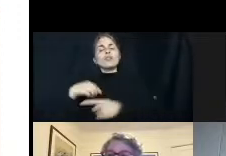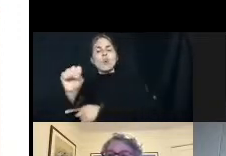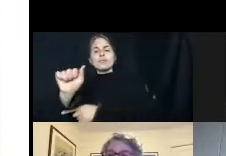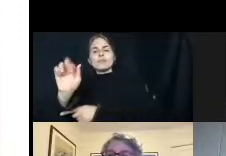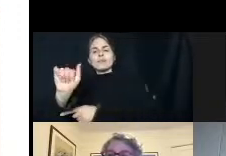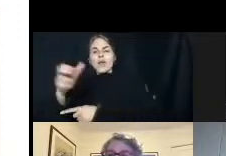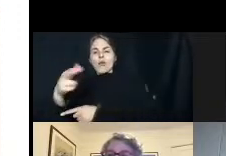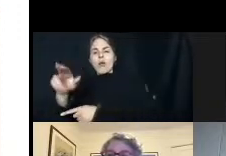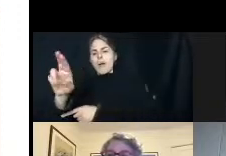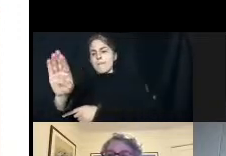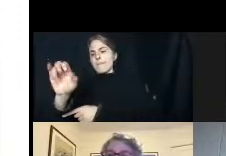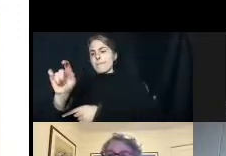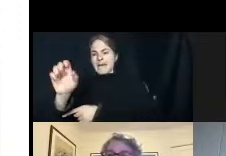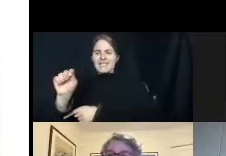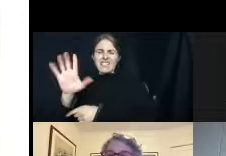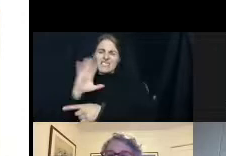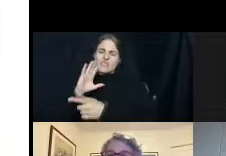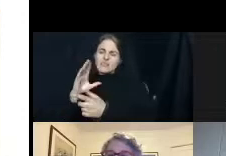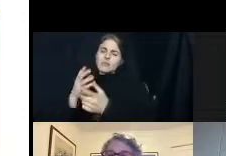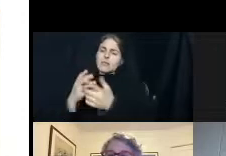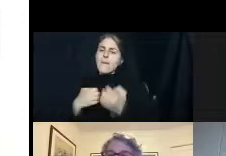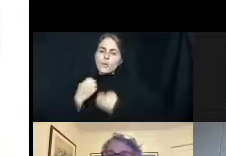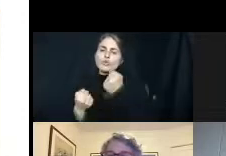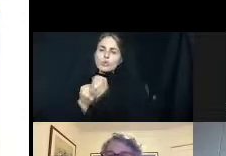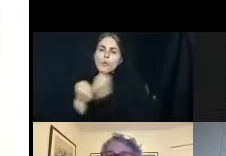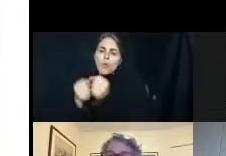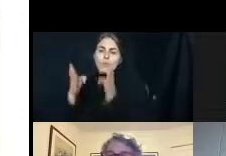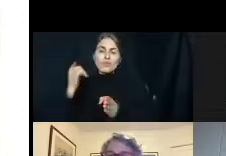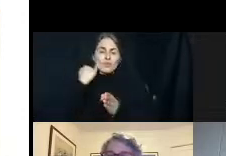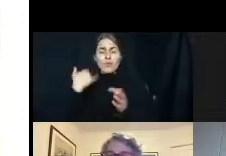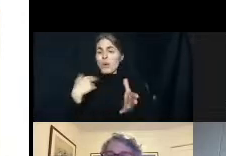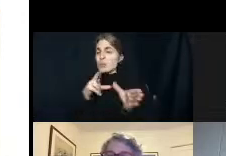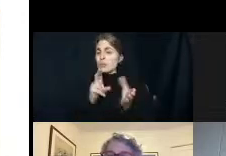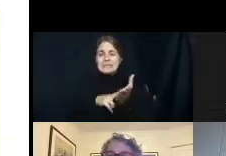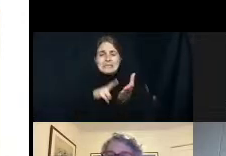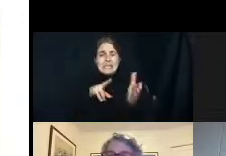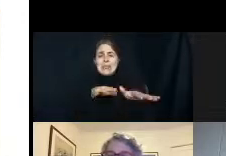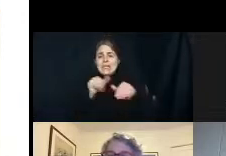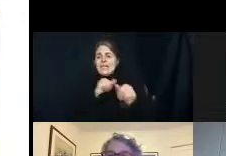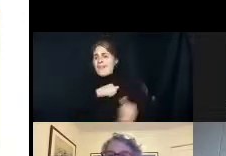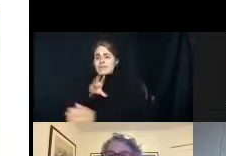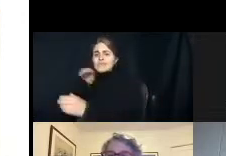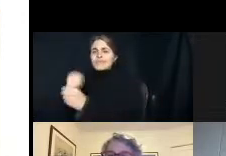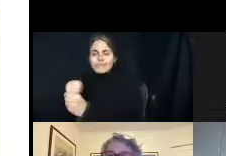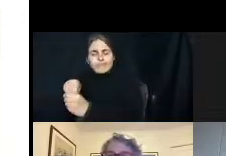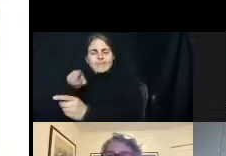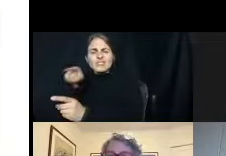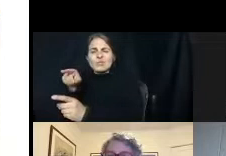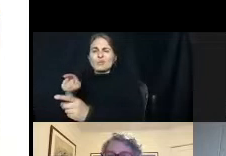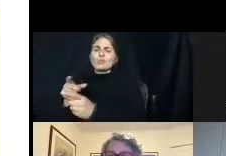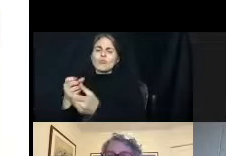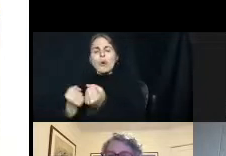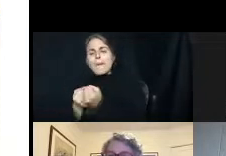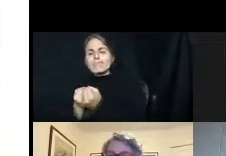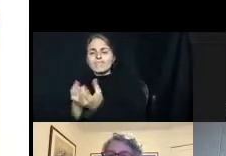emotional support tonight. And if you want to step aside and do some grounding exercises, you can message Sarah, whose name is changed to Sarah Bennett Emotional